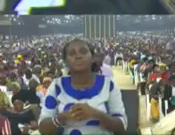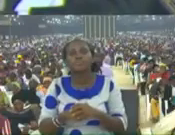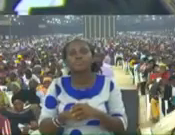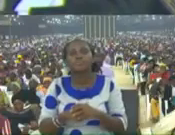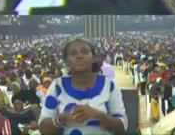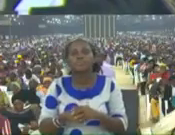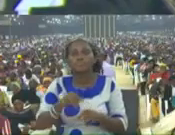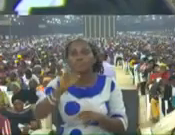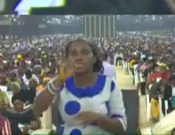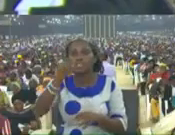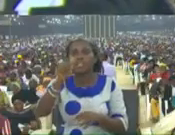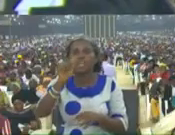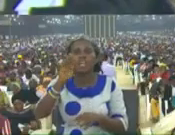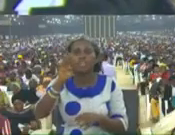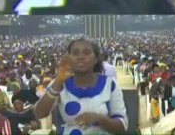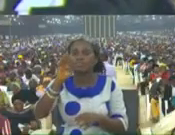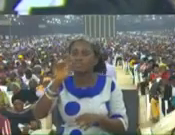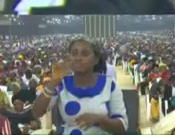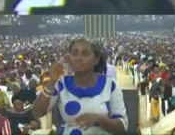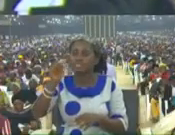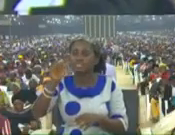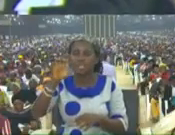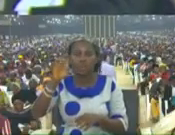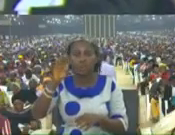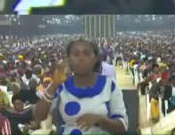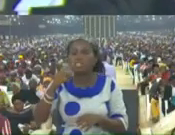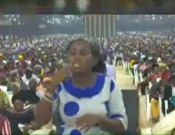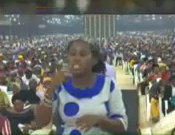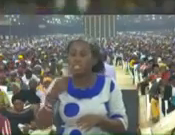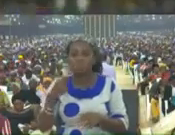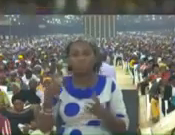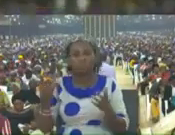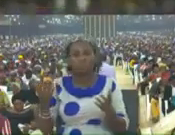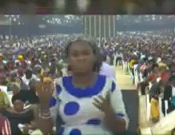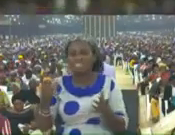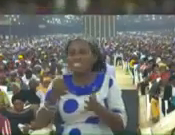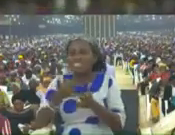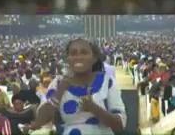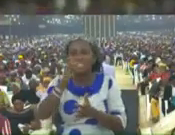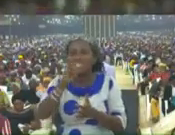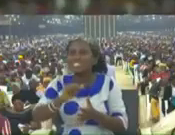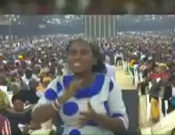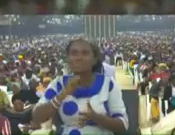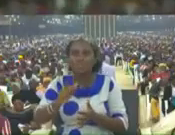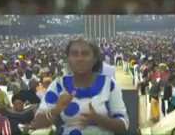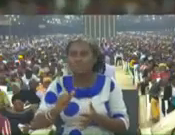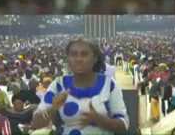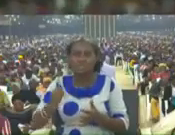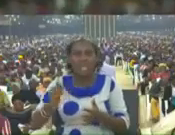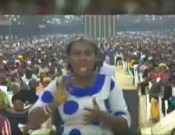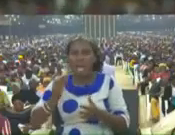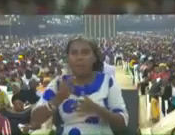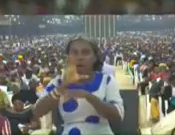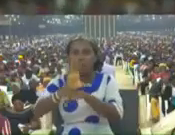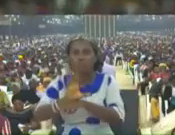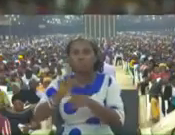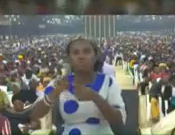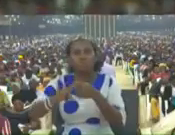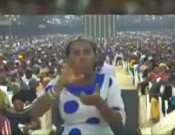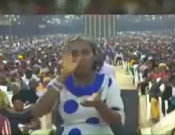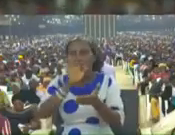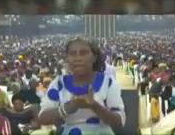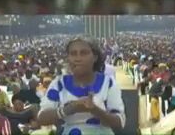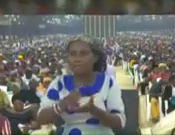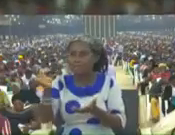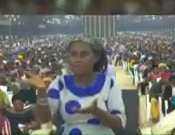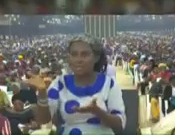Jacob said, well, it's not our custom to marry strangers. But if you are willing